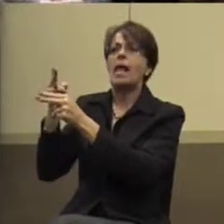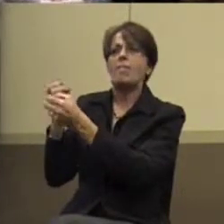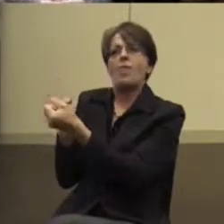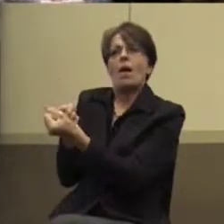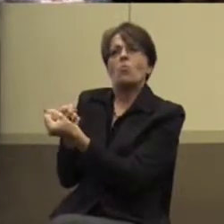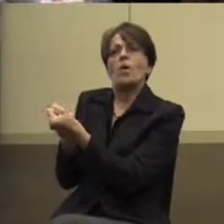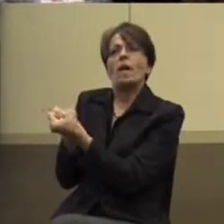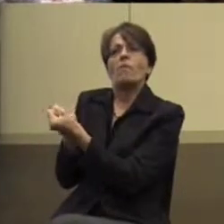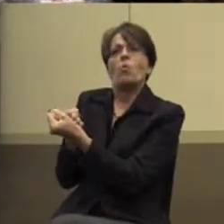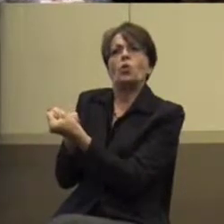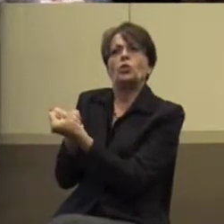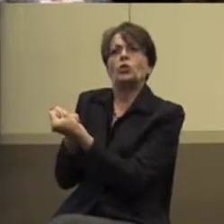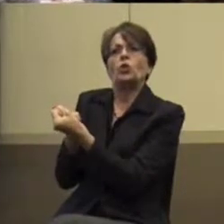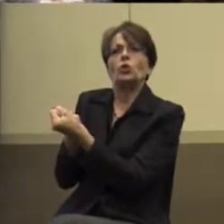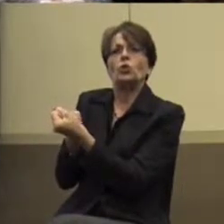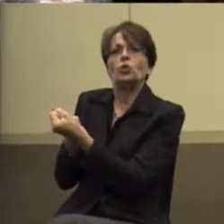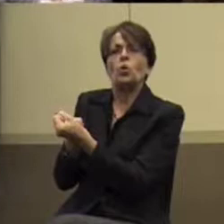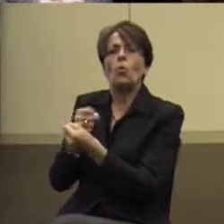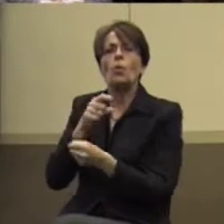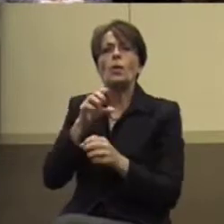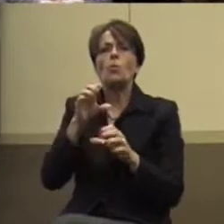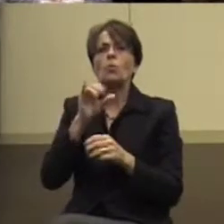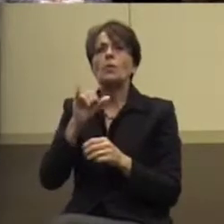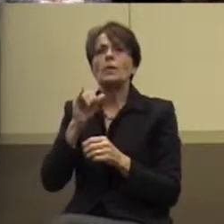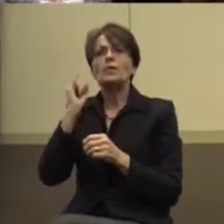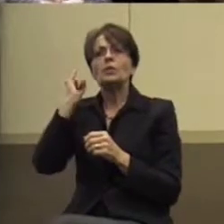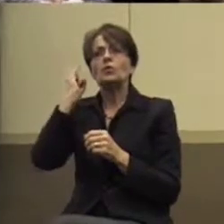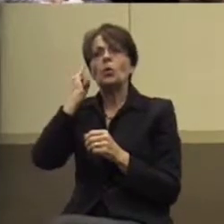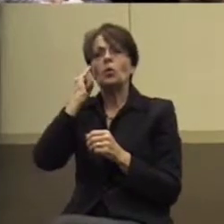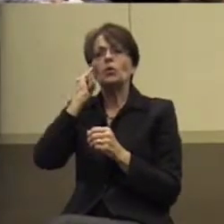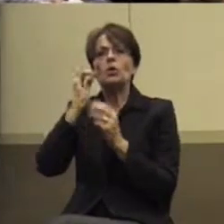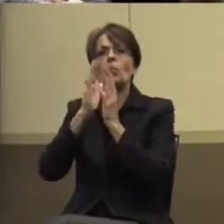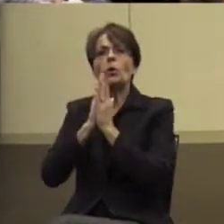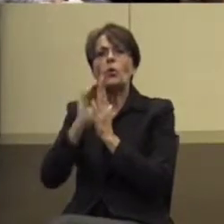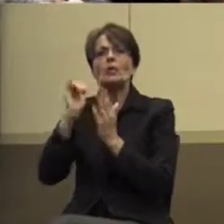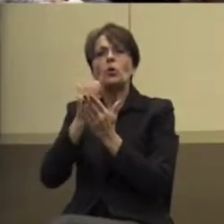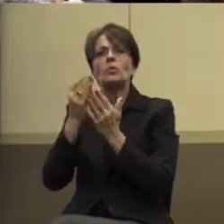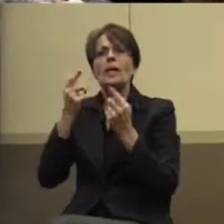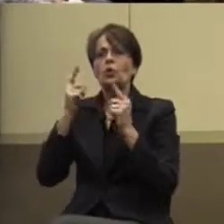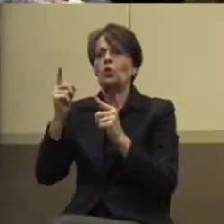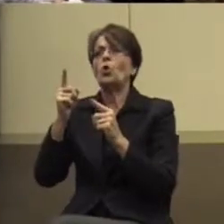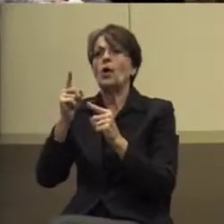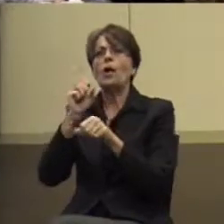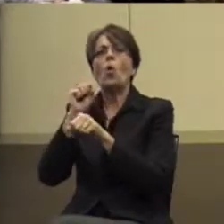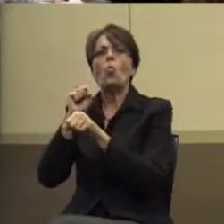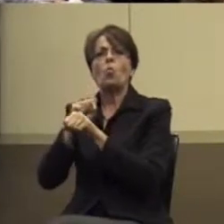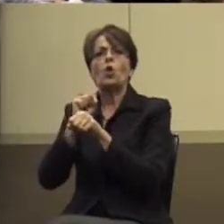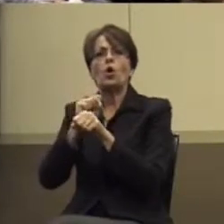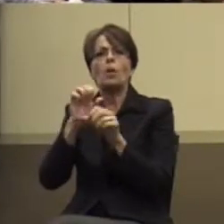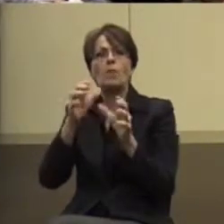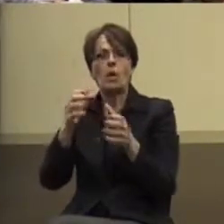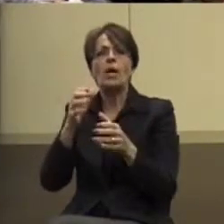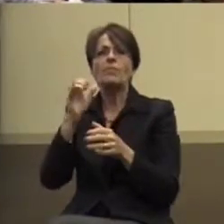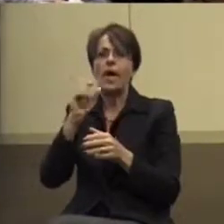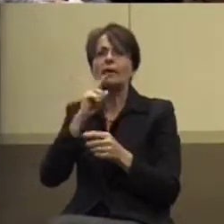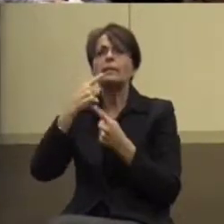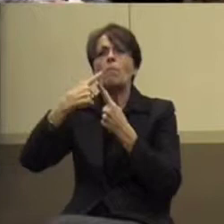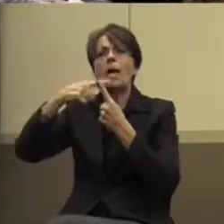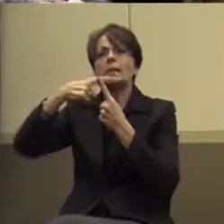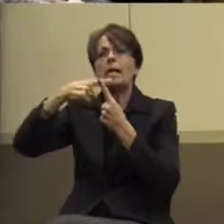whatever. So they were doing that. So if she would request those things during the work periods, but that was a real positive